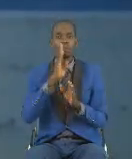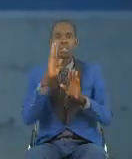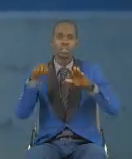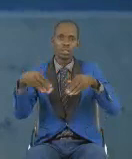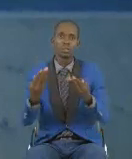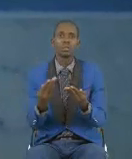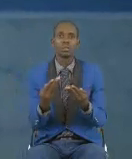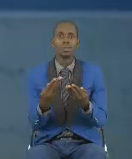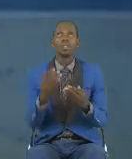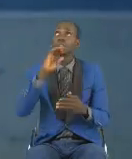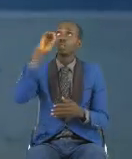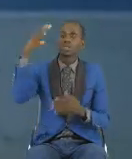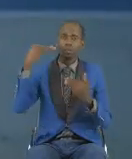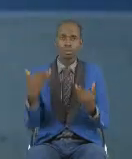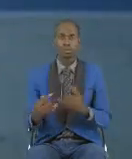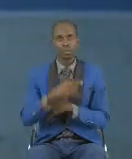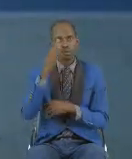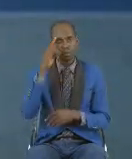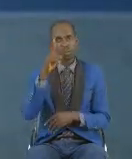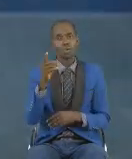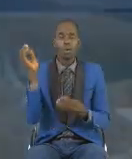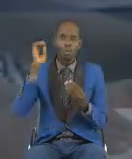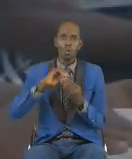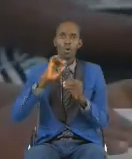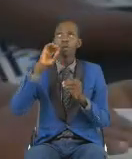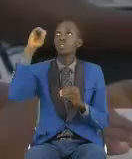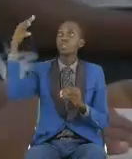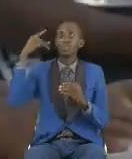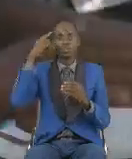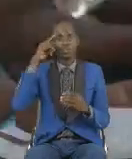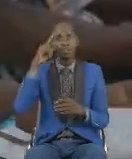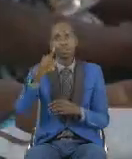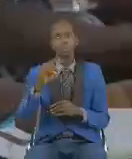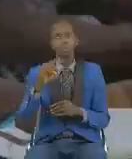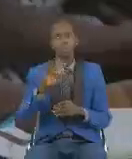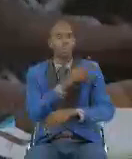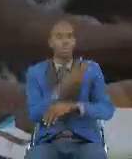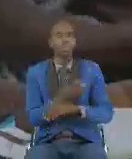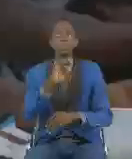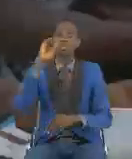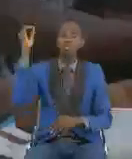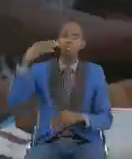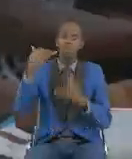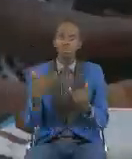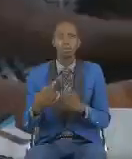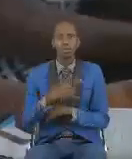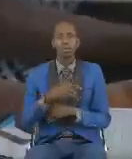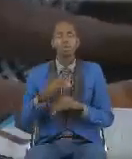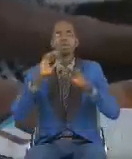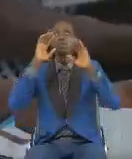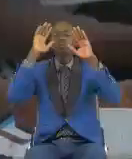Grace today. More grace today. Mighty grace today. Marvelous grace